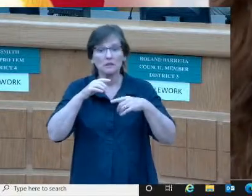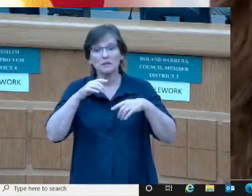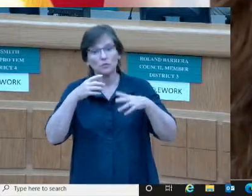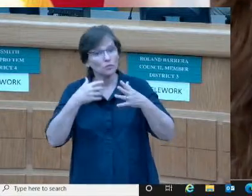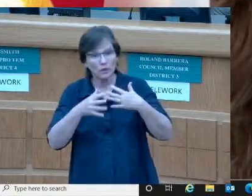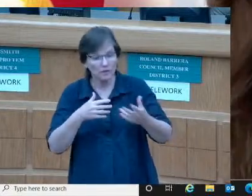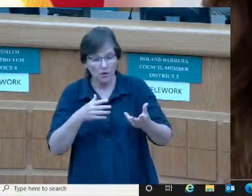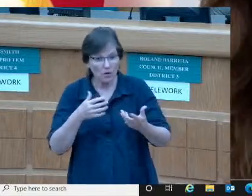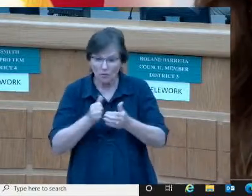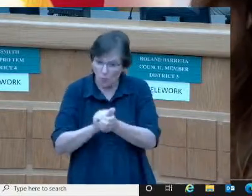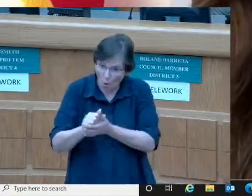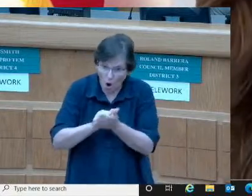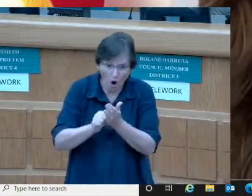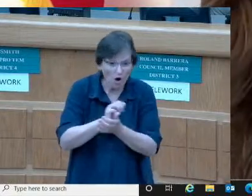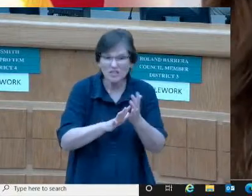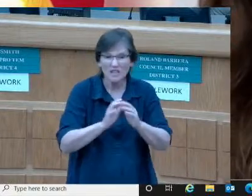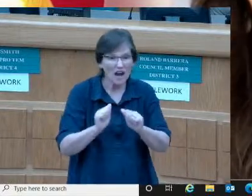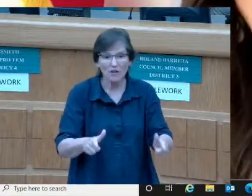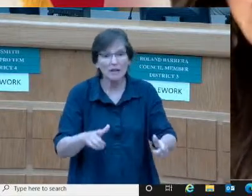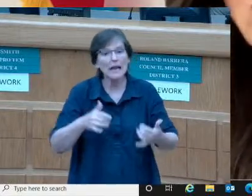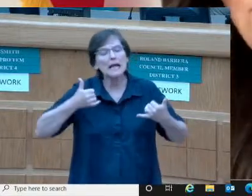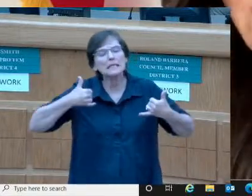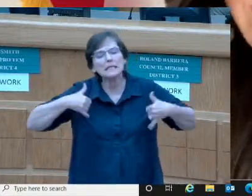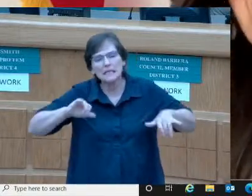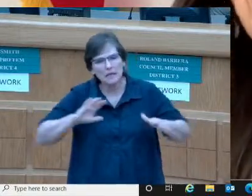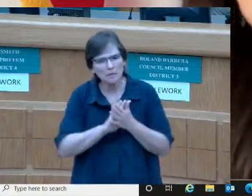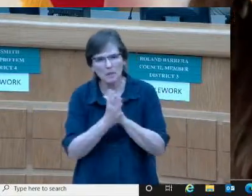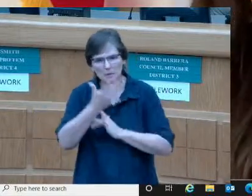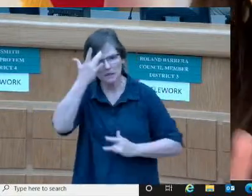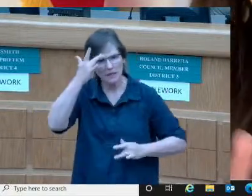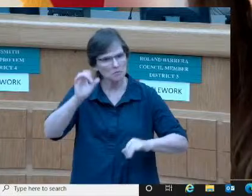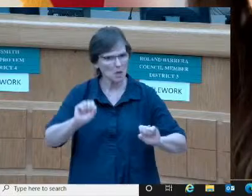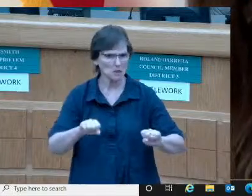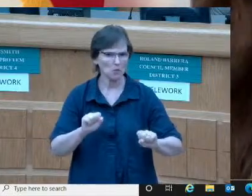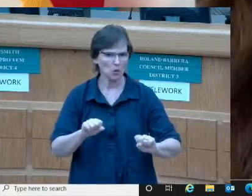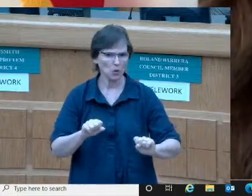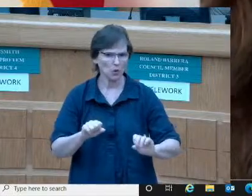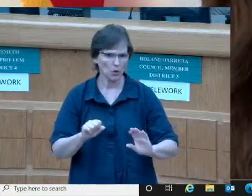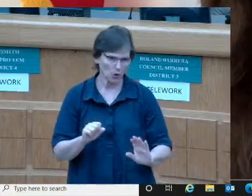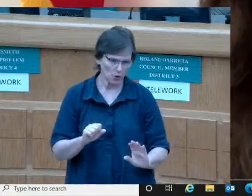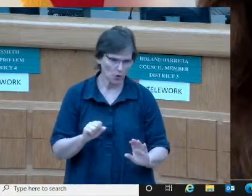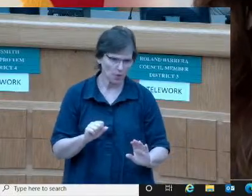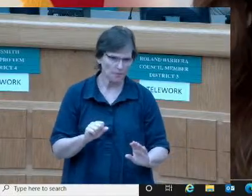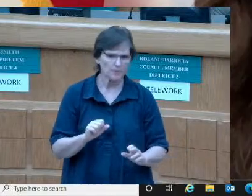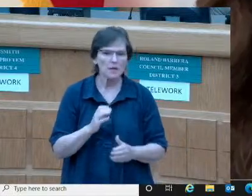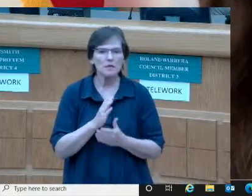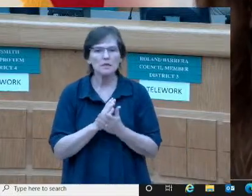tested are doing so because they also think they maybe have a civic duty. And